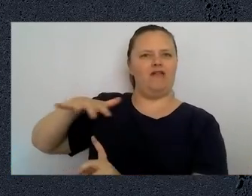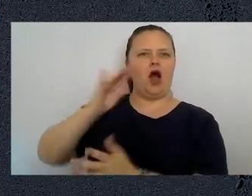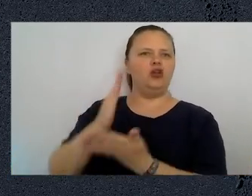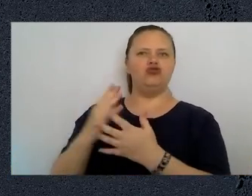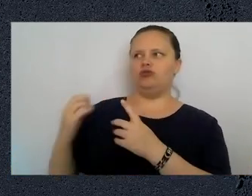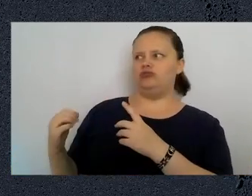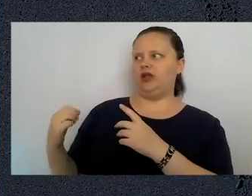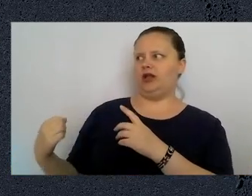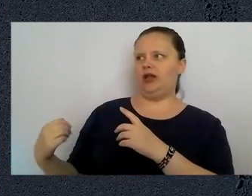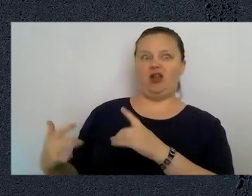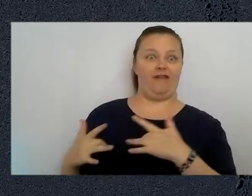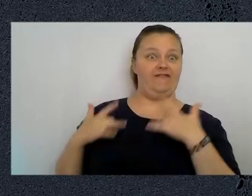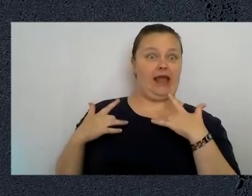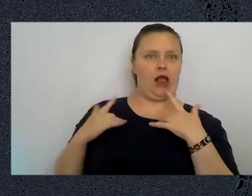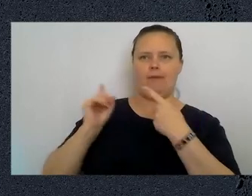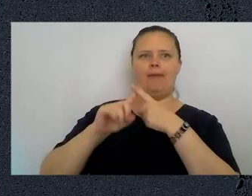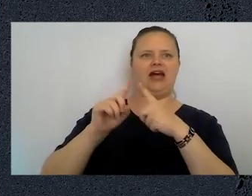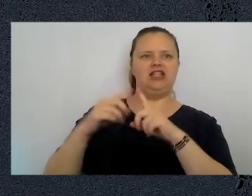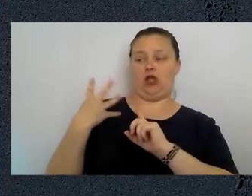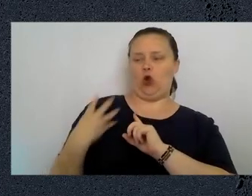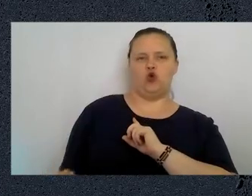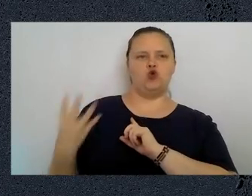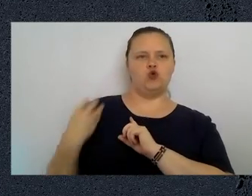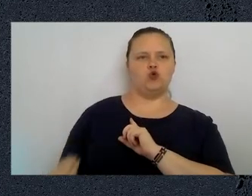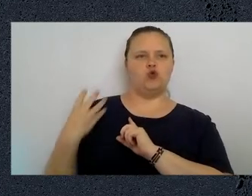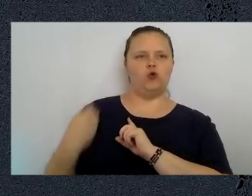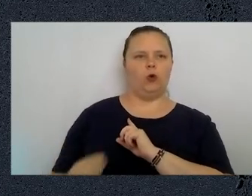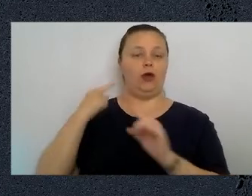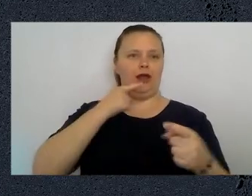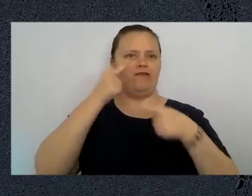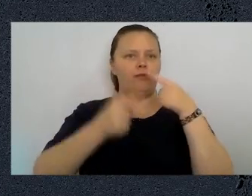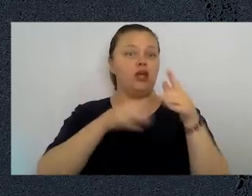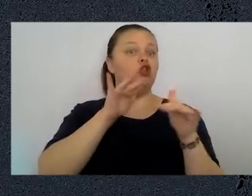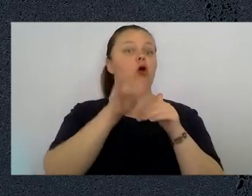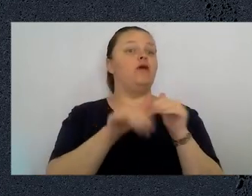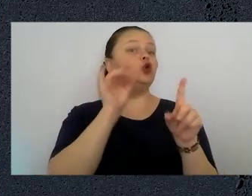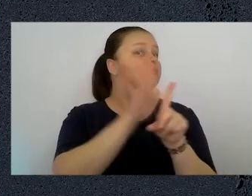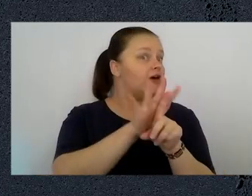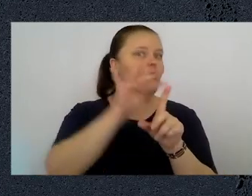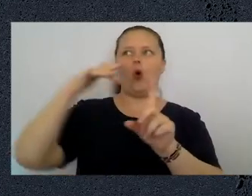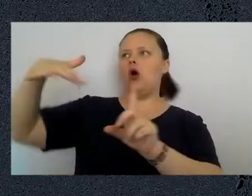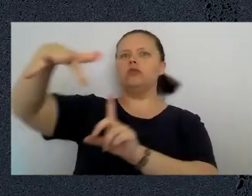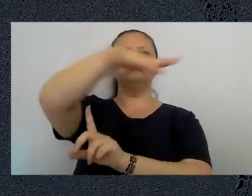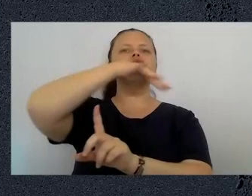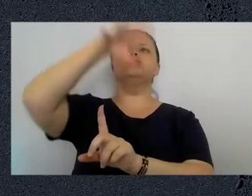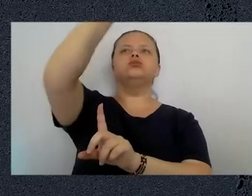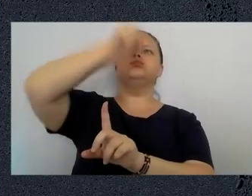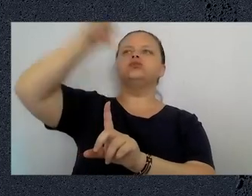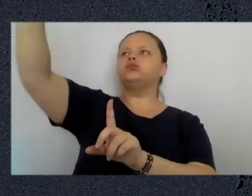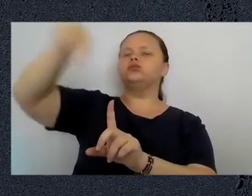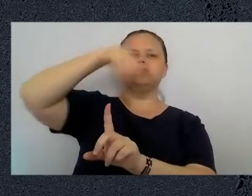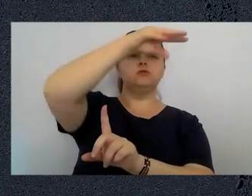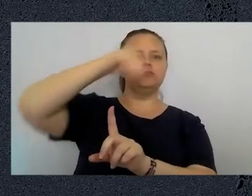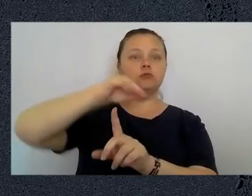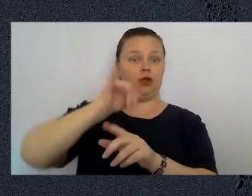but it's still collecting information which is vital for you, either about yourself or about the environment close to you. So it could be wearables